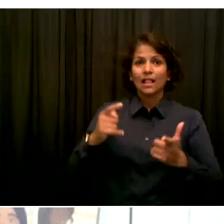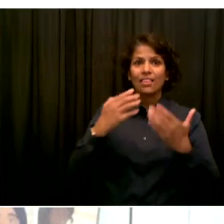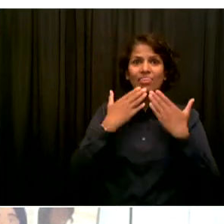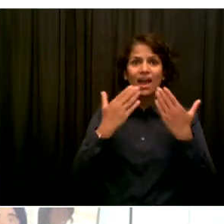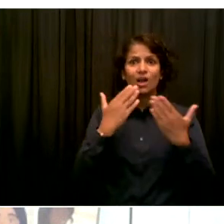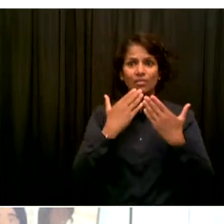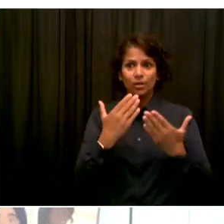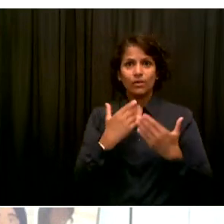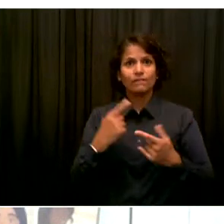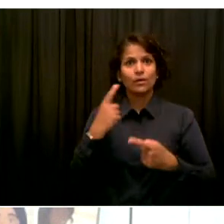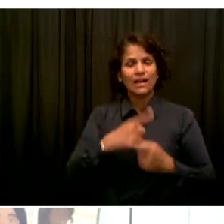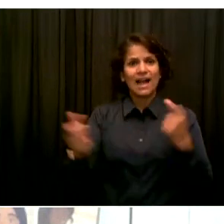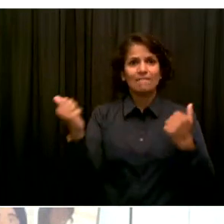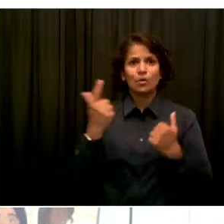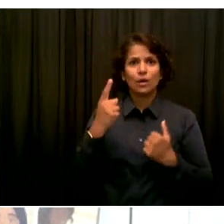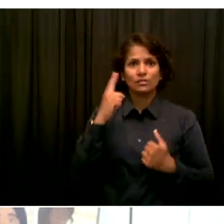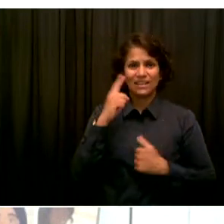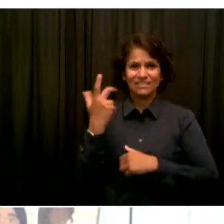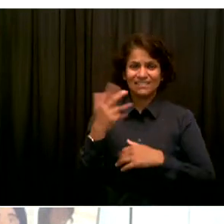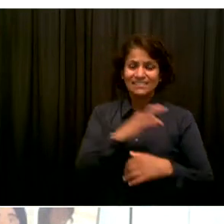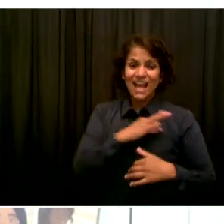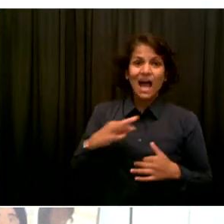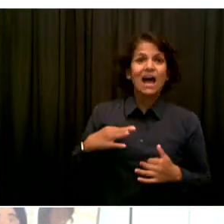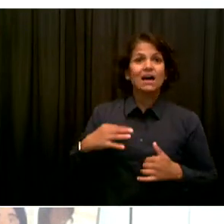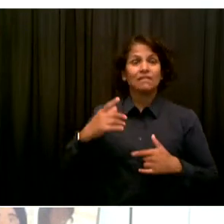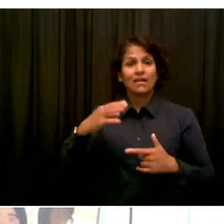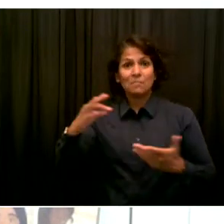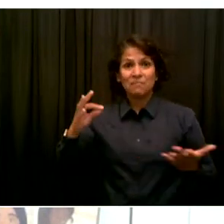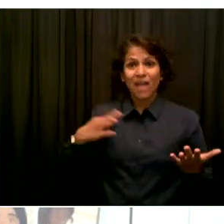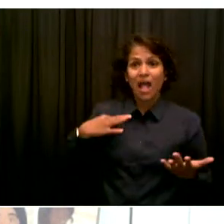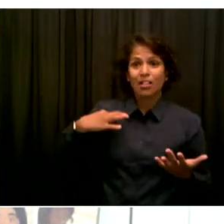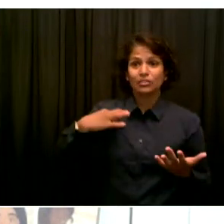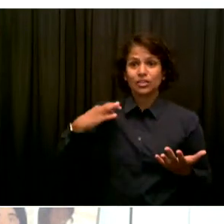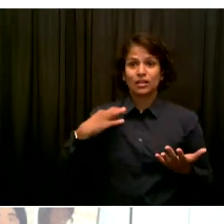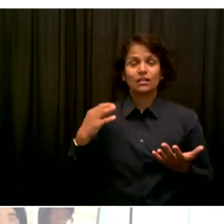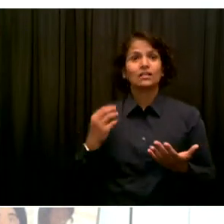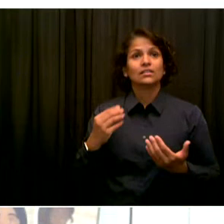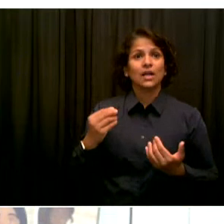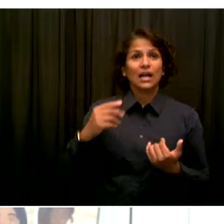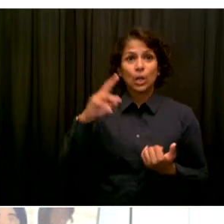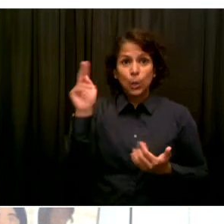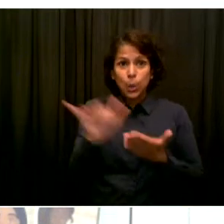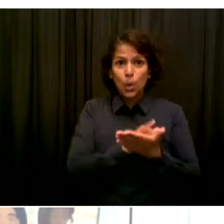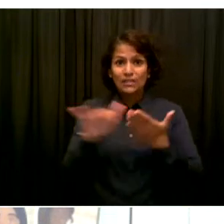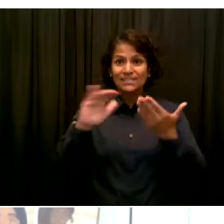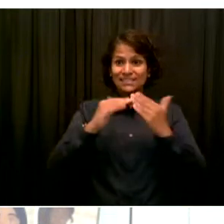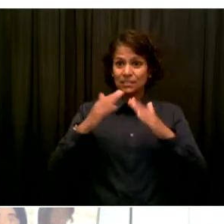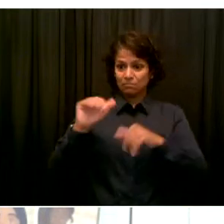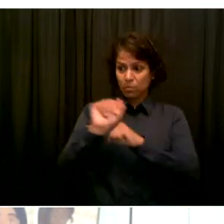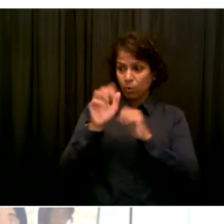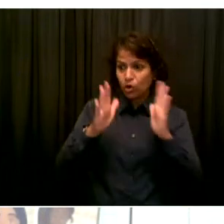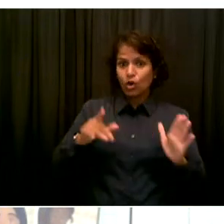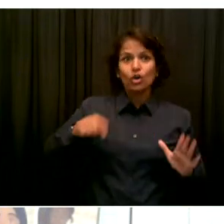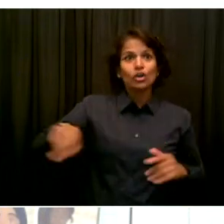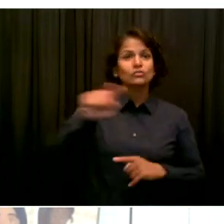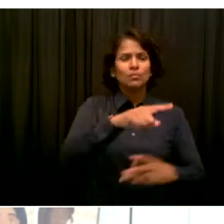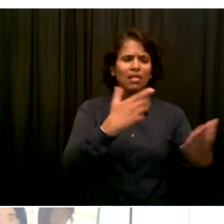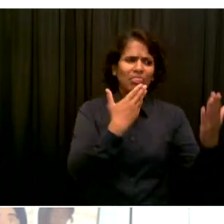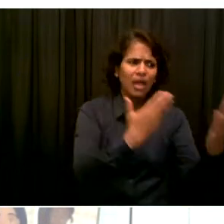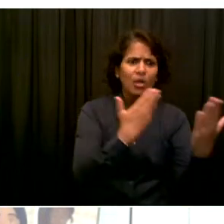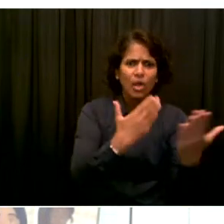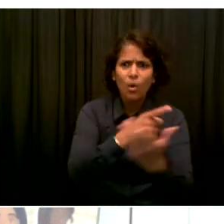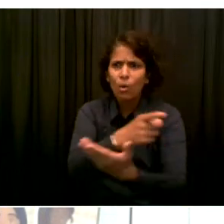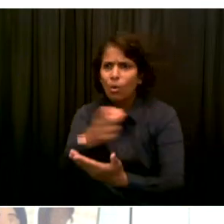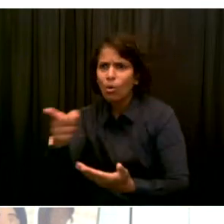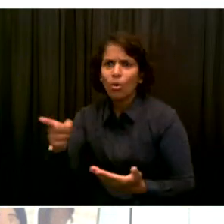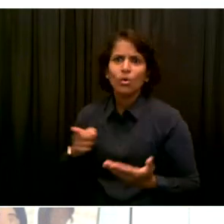fully vaccinated, namely the volunteers, city workers, and everyday people who won hearts and minds over the proverbial dinner